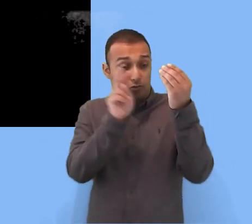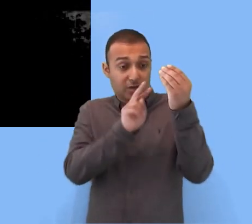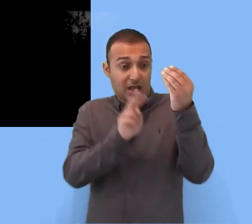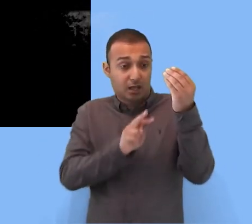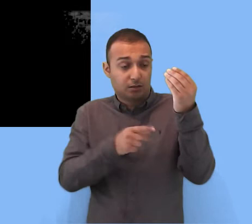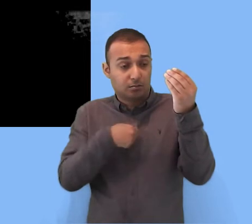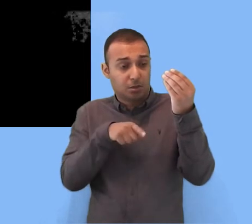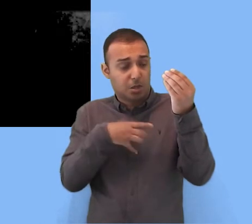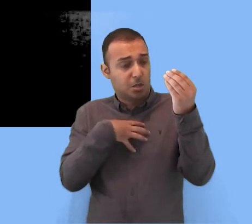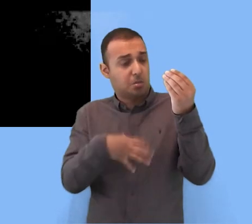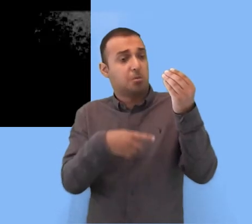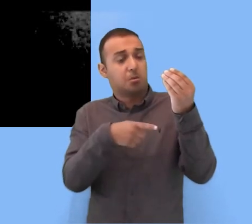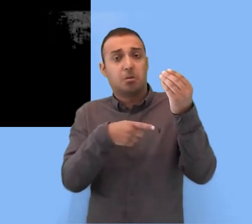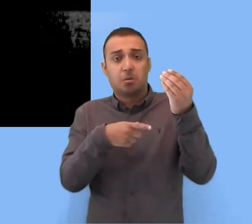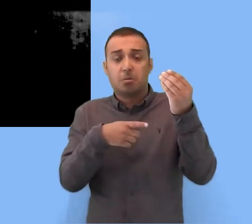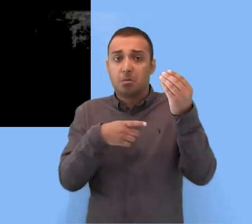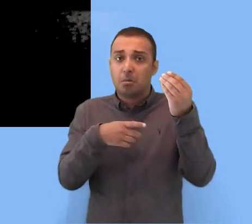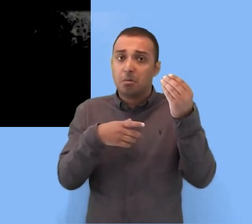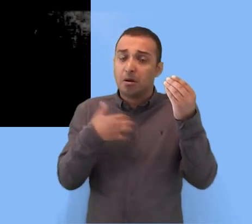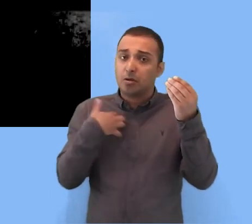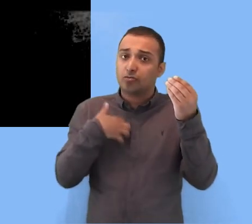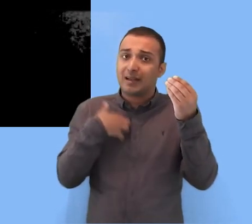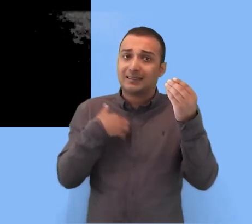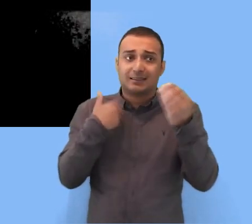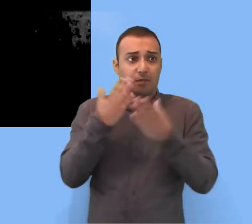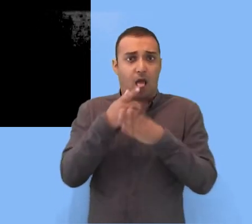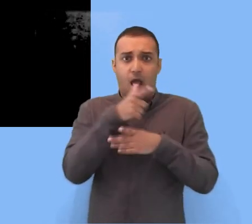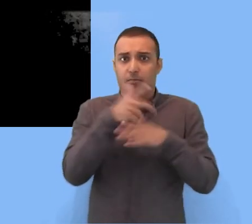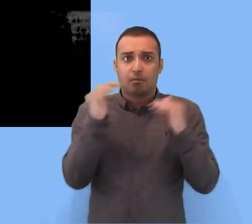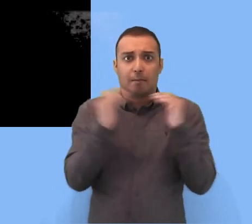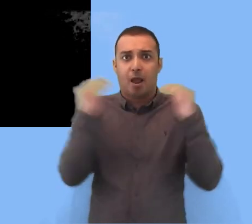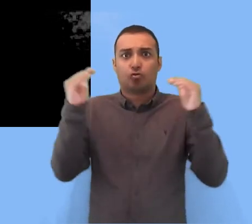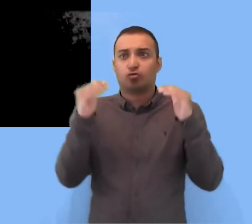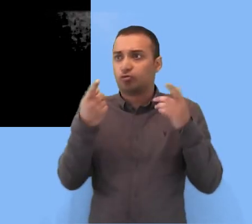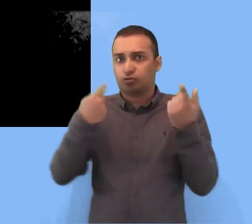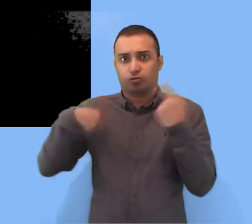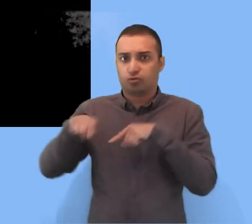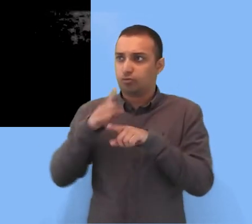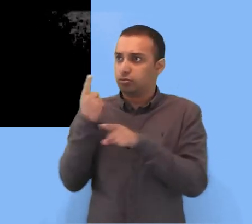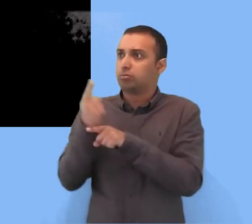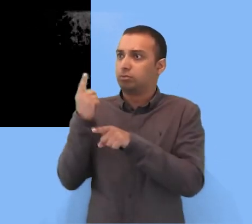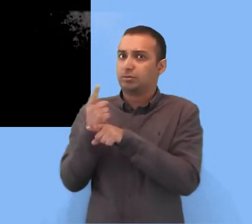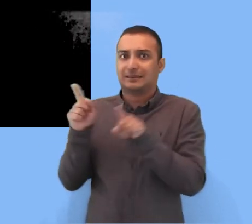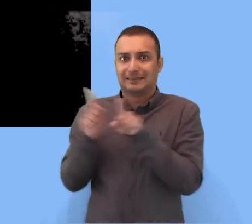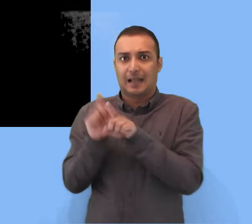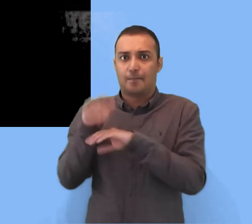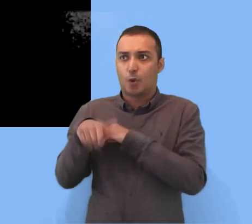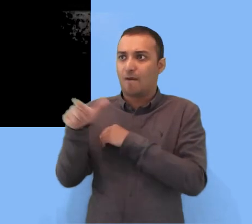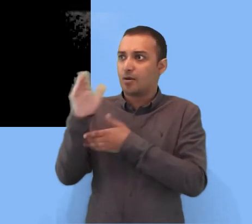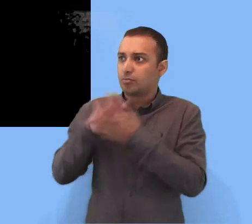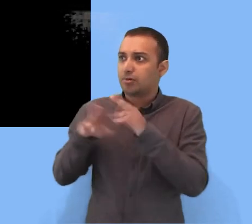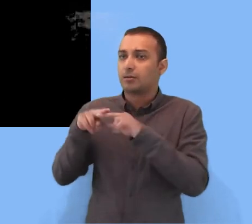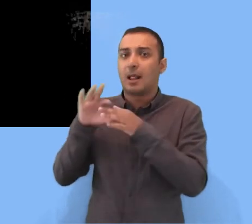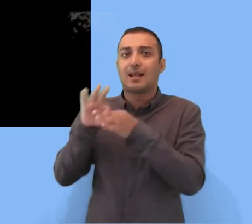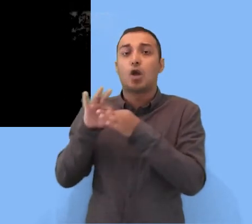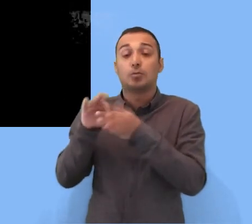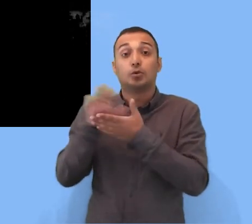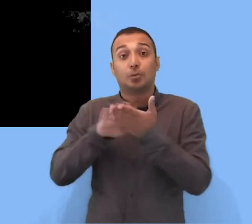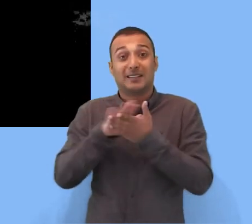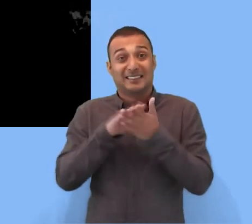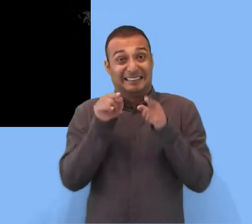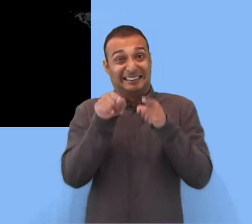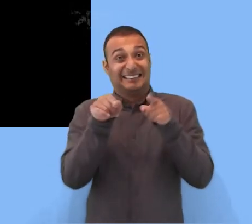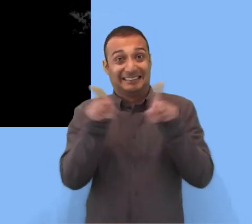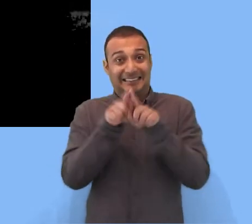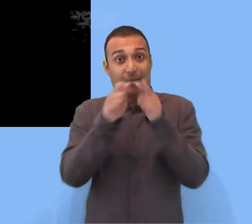much it aligns with the sort of messages that we're all saying here around parental engagement. And that MPQ framework will be being used in all training